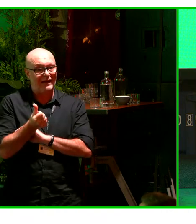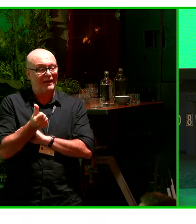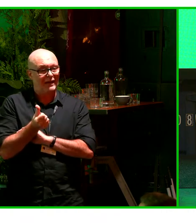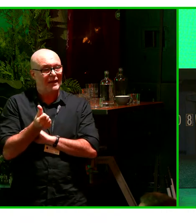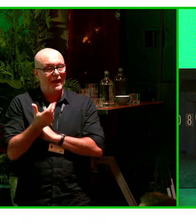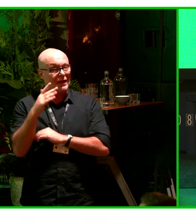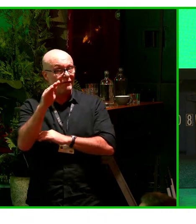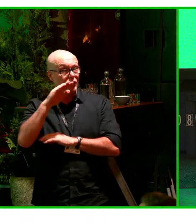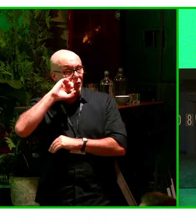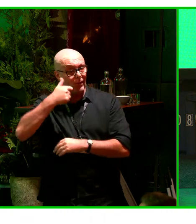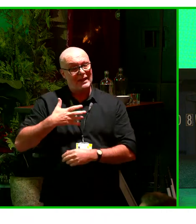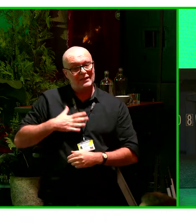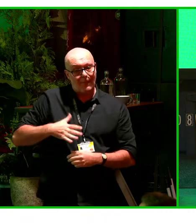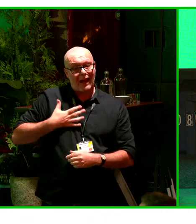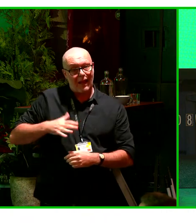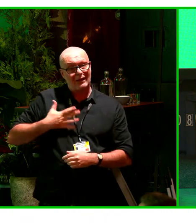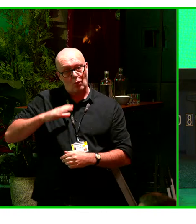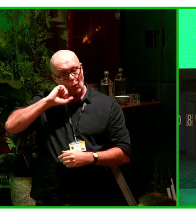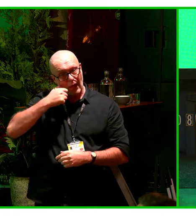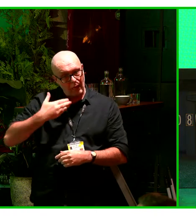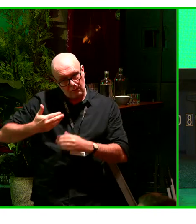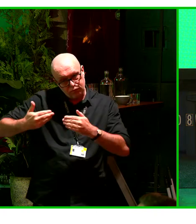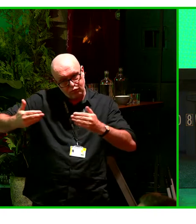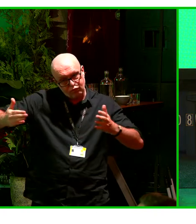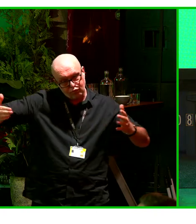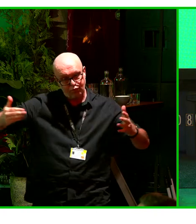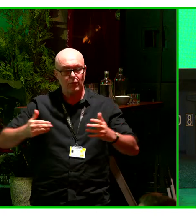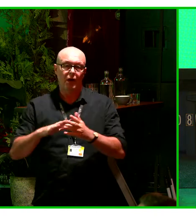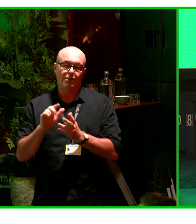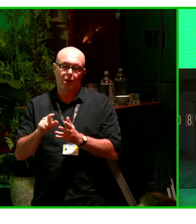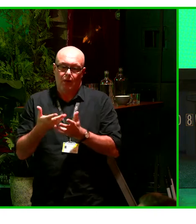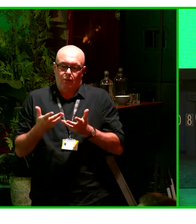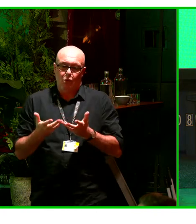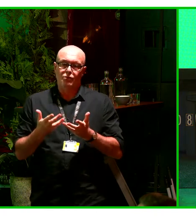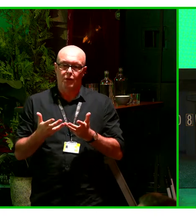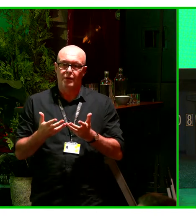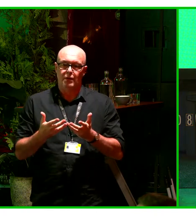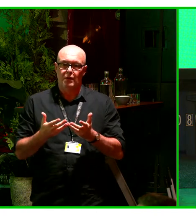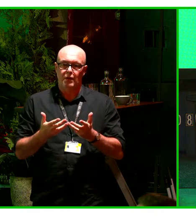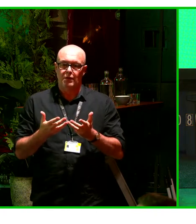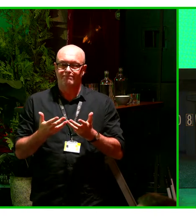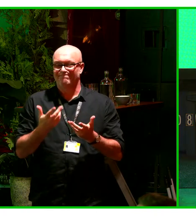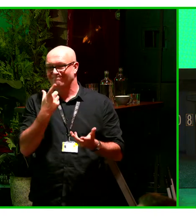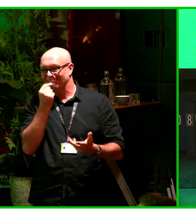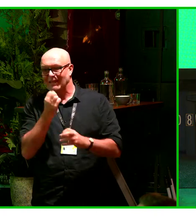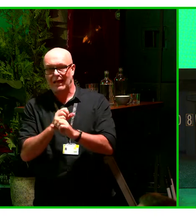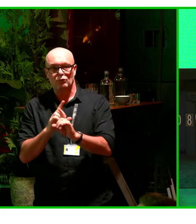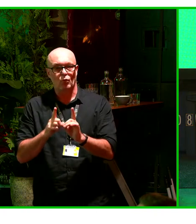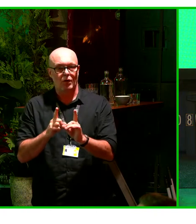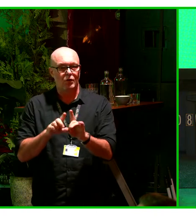demand-driven solution. But what we can do is engage with everyone that